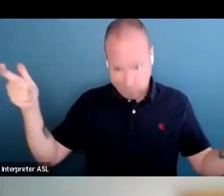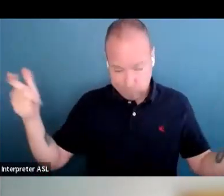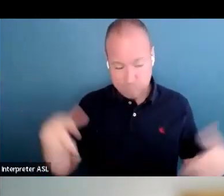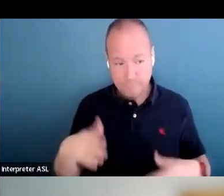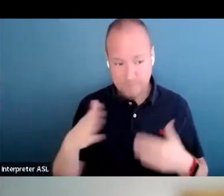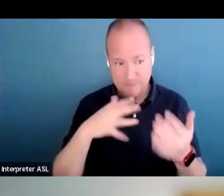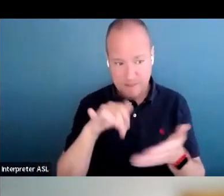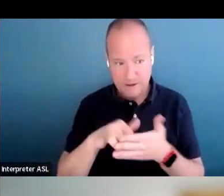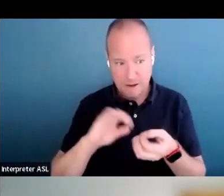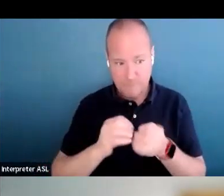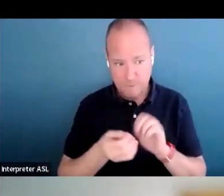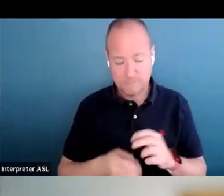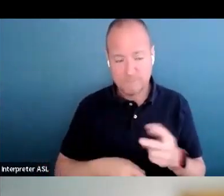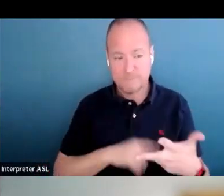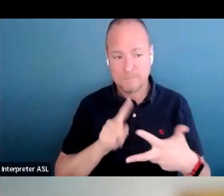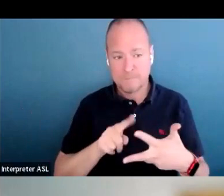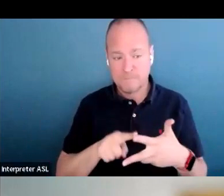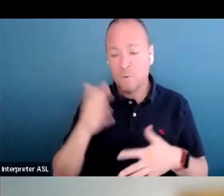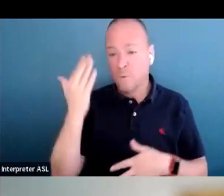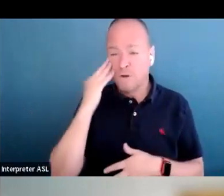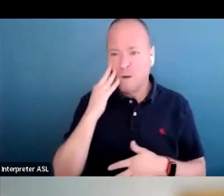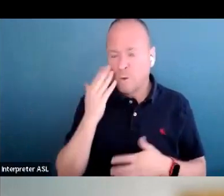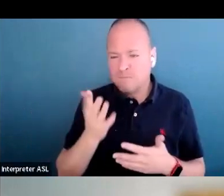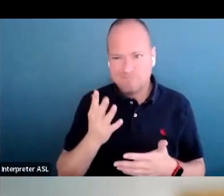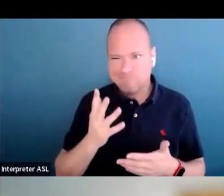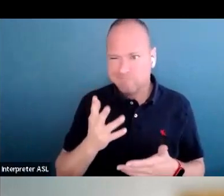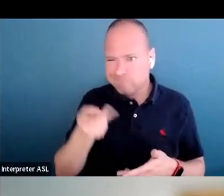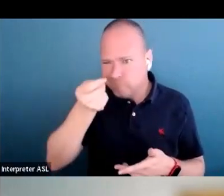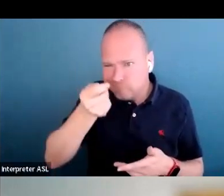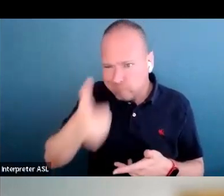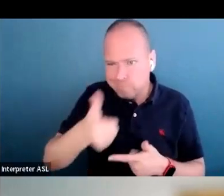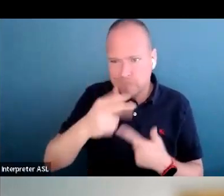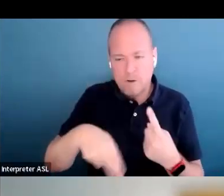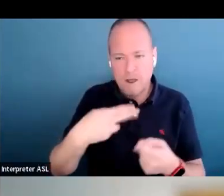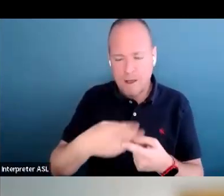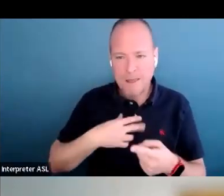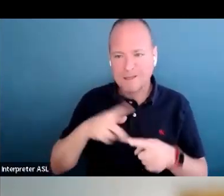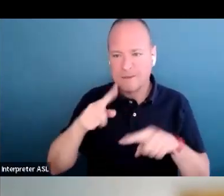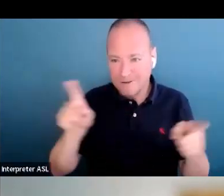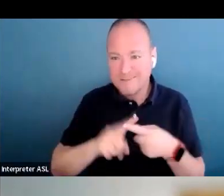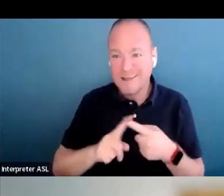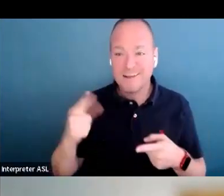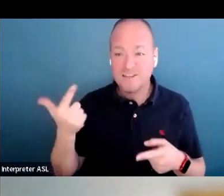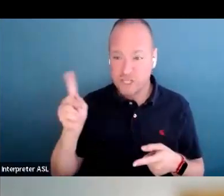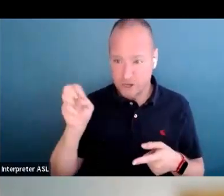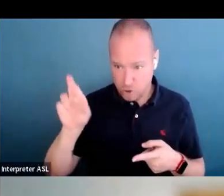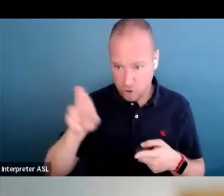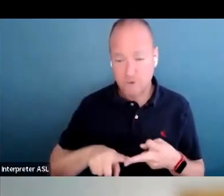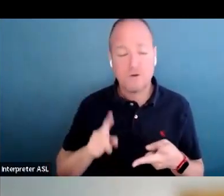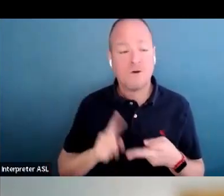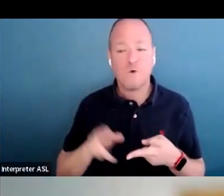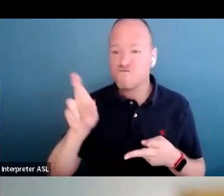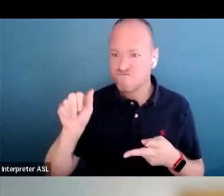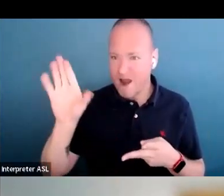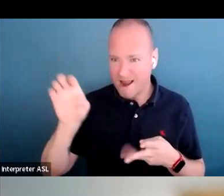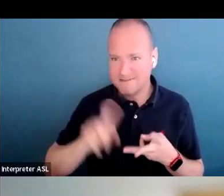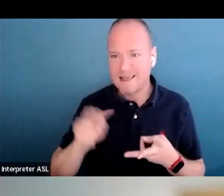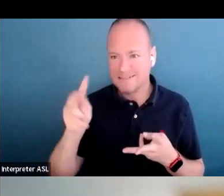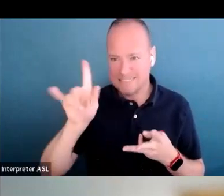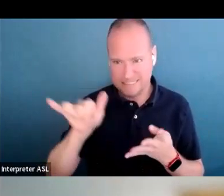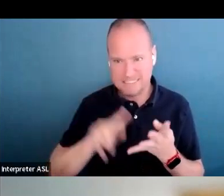We know very little about our demographics, such as gender, race, ethnicity, community language, disability,